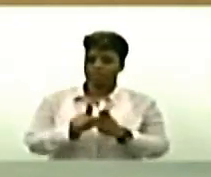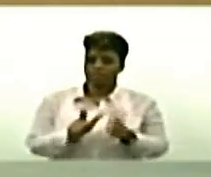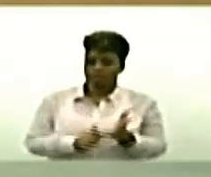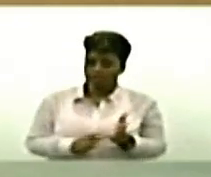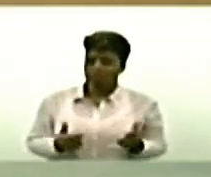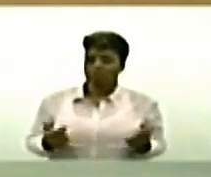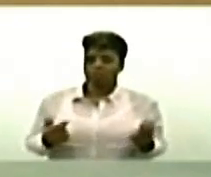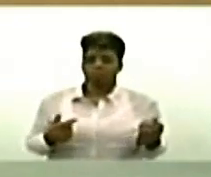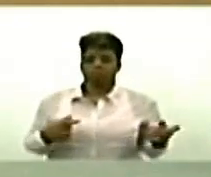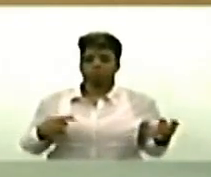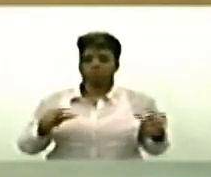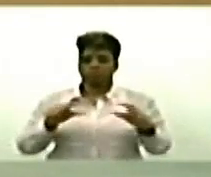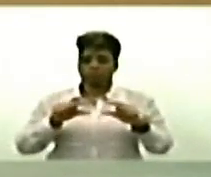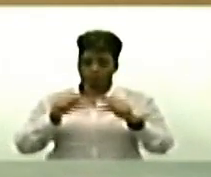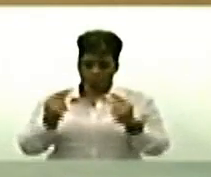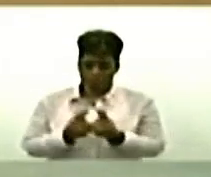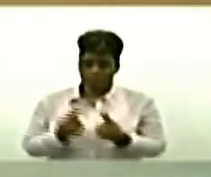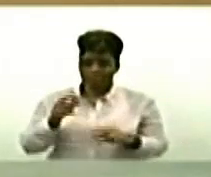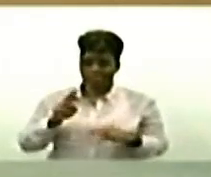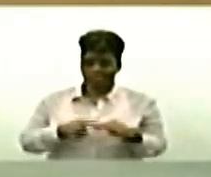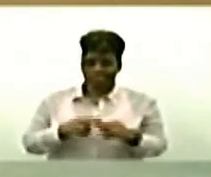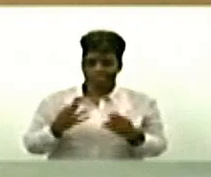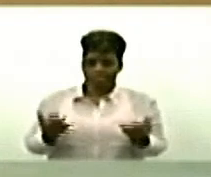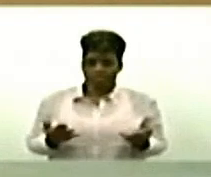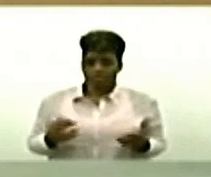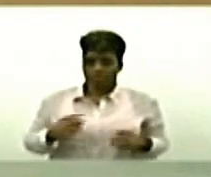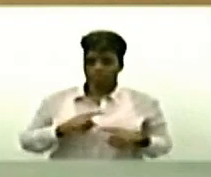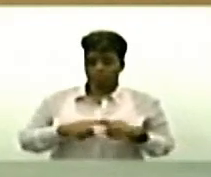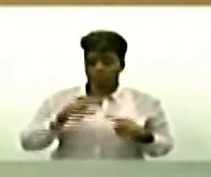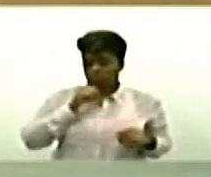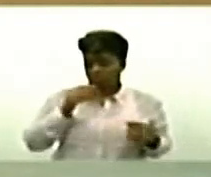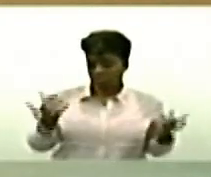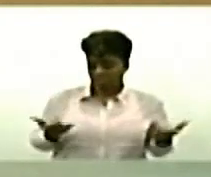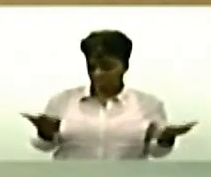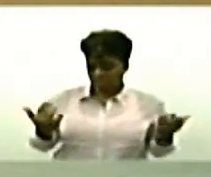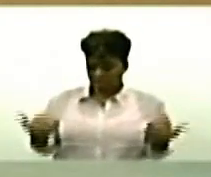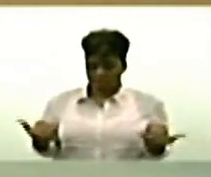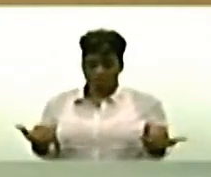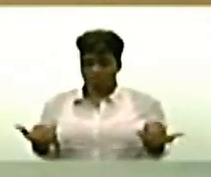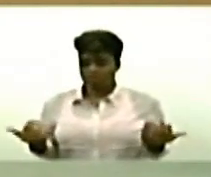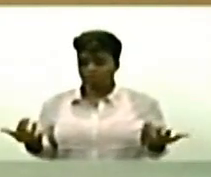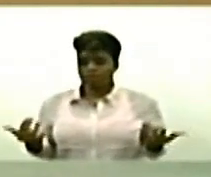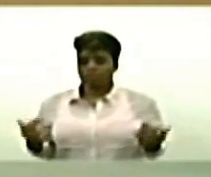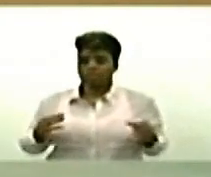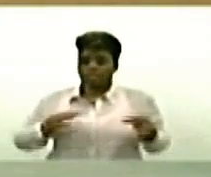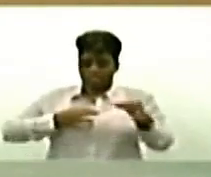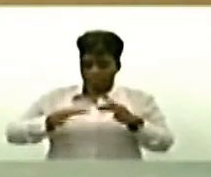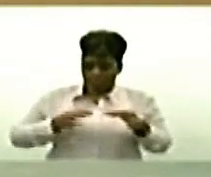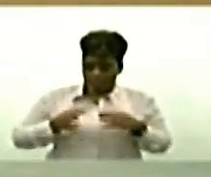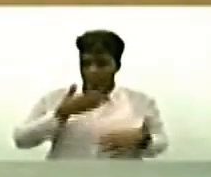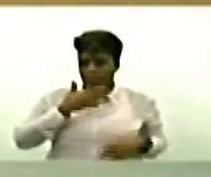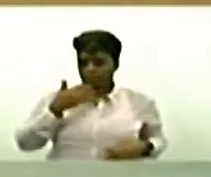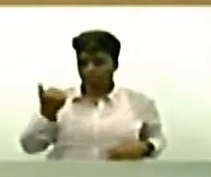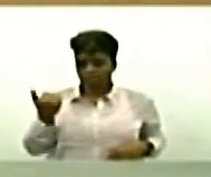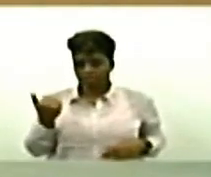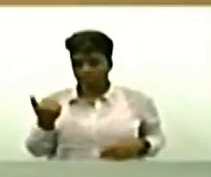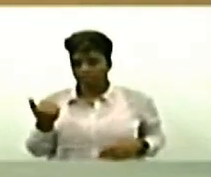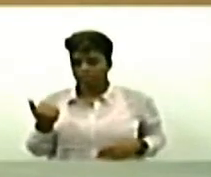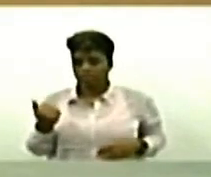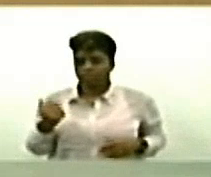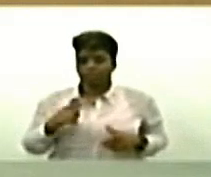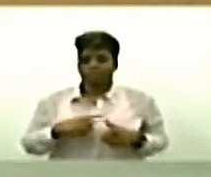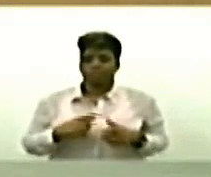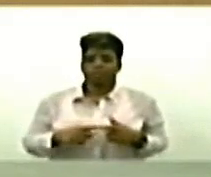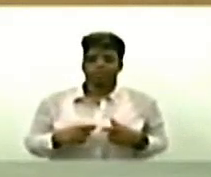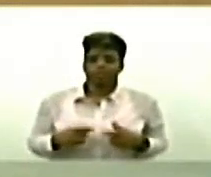here. It's a pity we didn't have them here this afternoon to explain further than we're going to pass this legislation and then have to